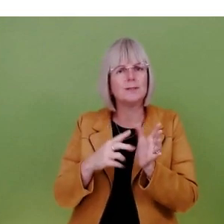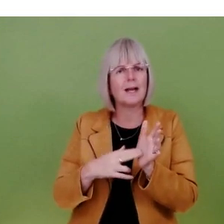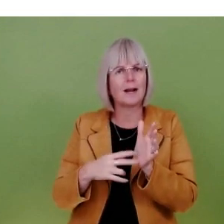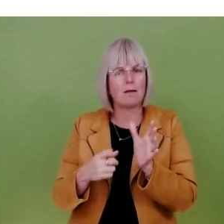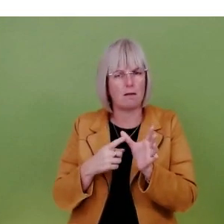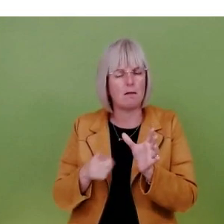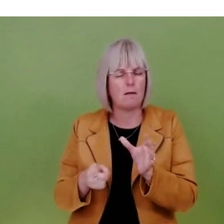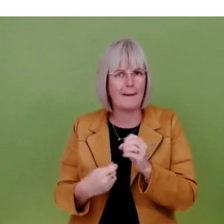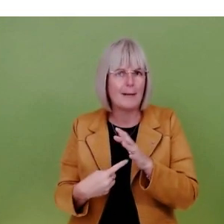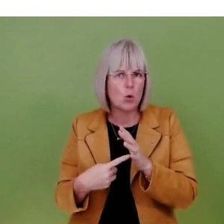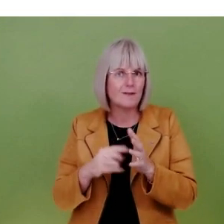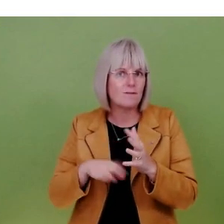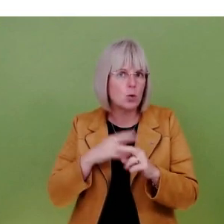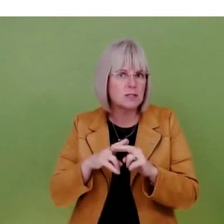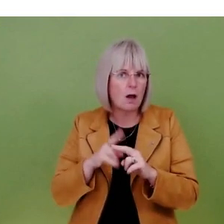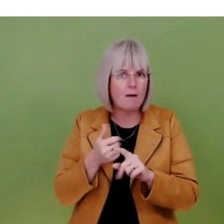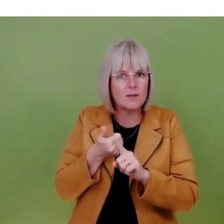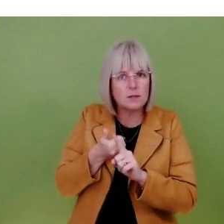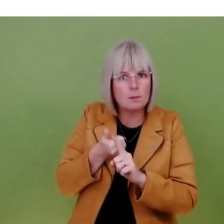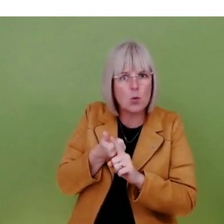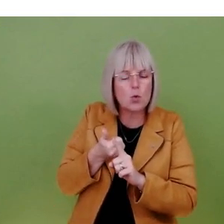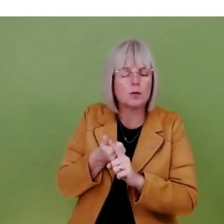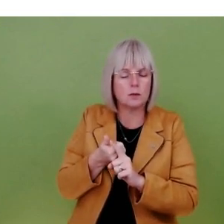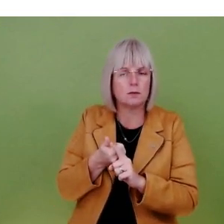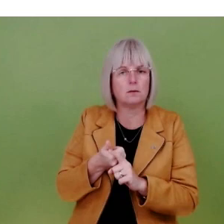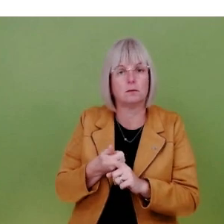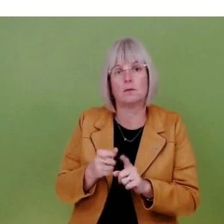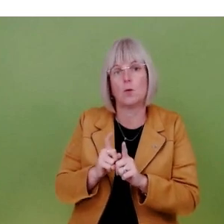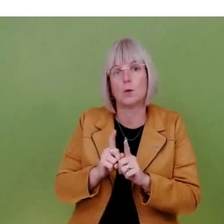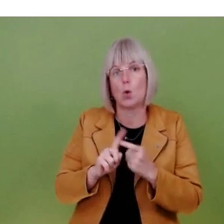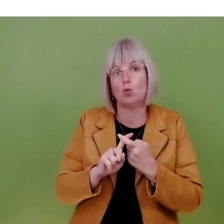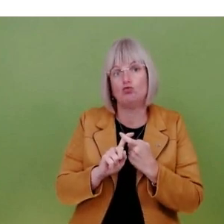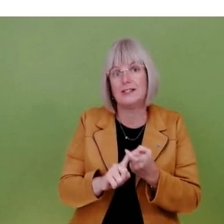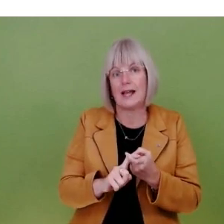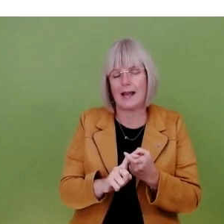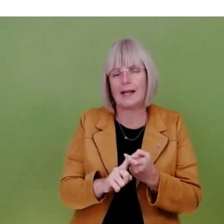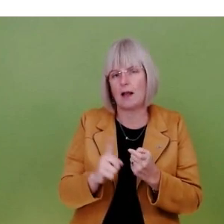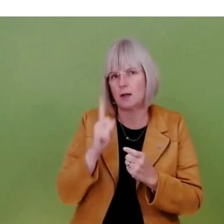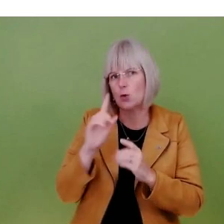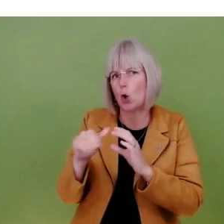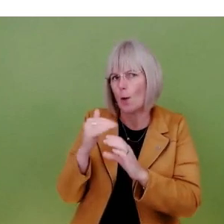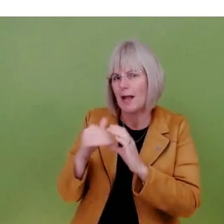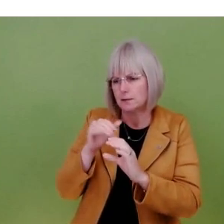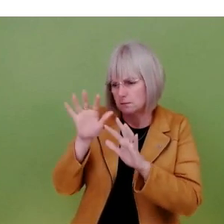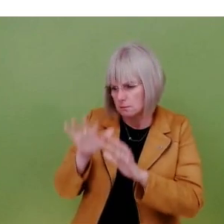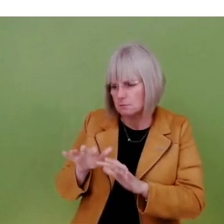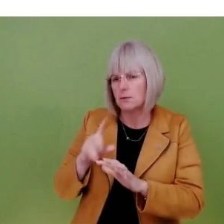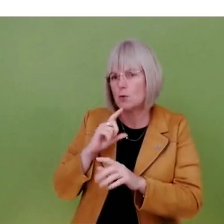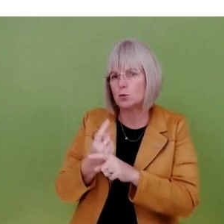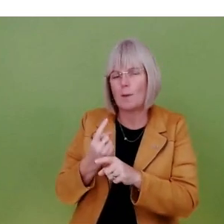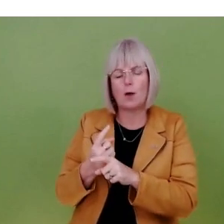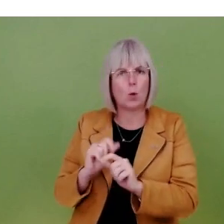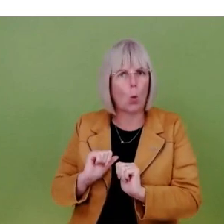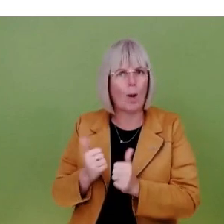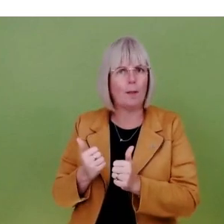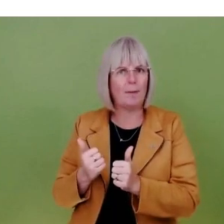when we're retaining staff. And I noticed in the comments people were putting about people from diverse backgrounds well-being. I think staff support